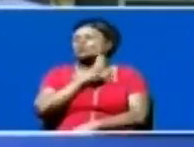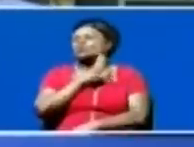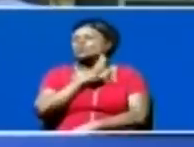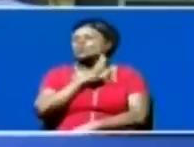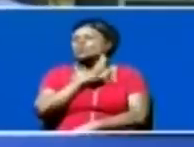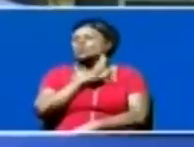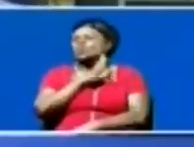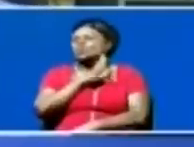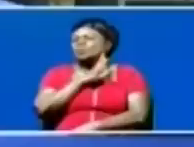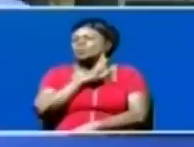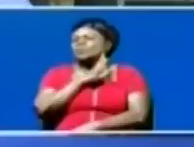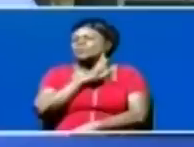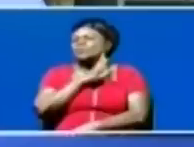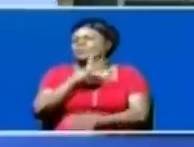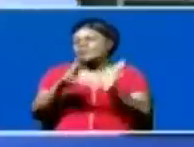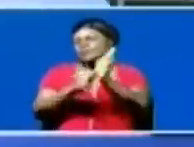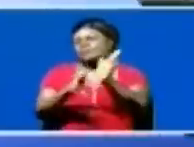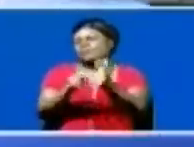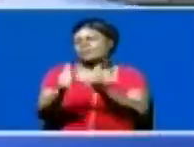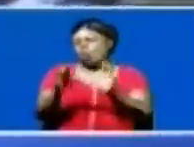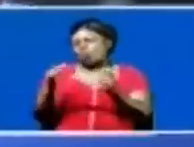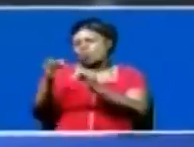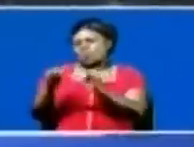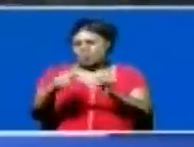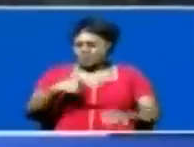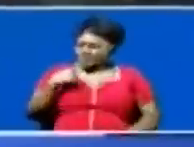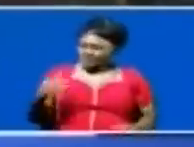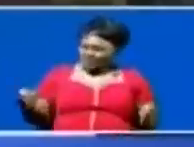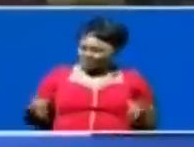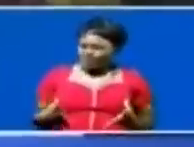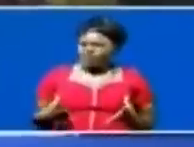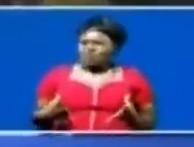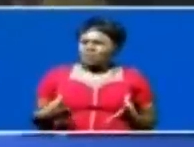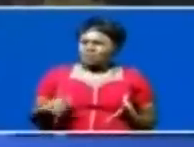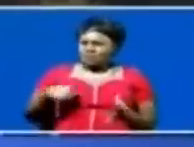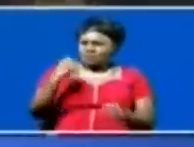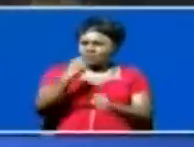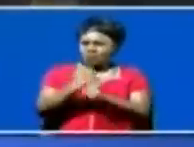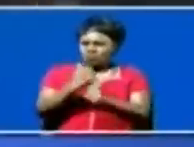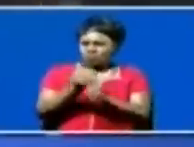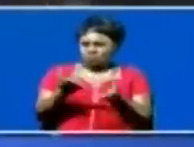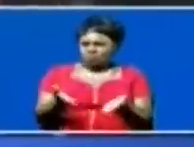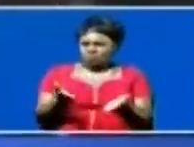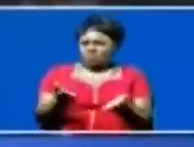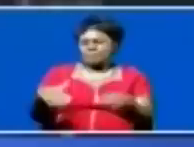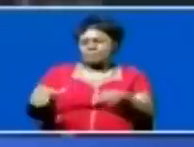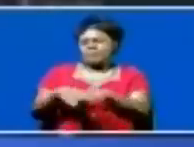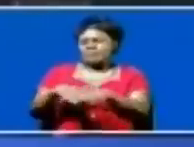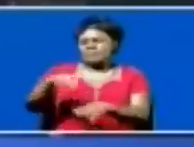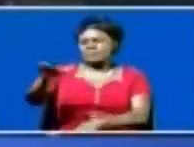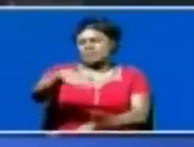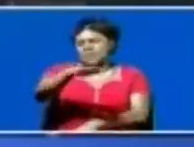what particular party under the representation, or is it individually? What I can tell you is that what we are doing for us today was as members of